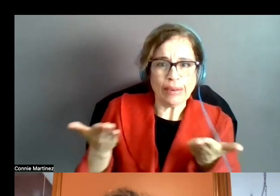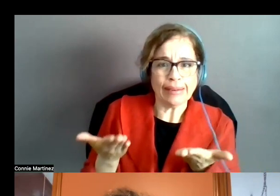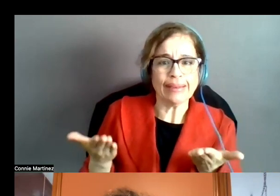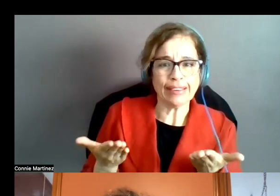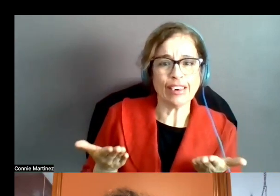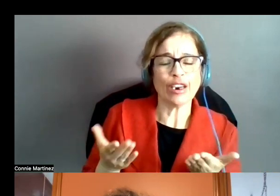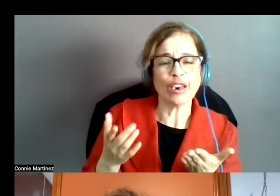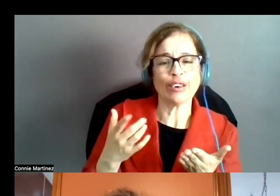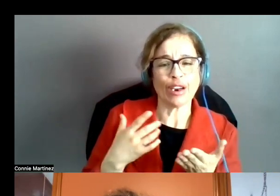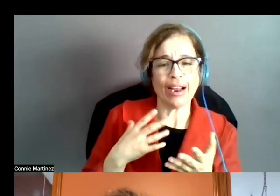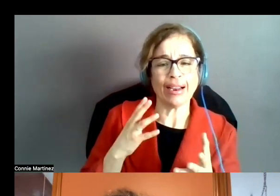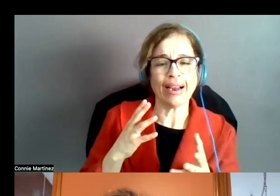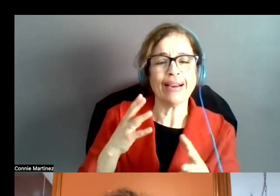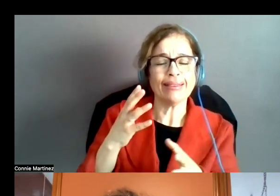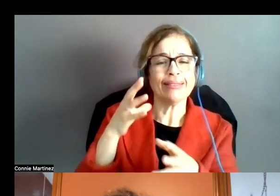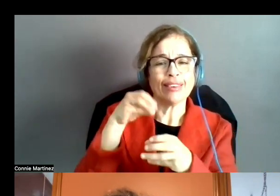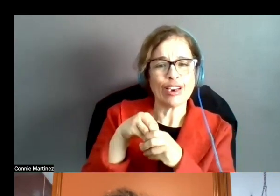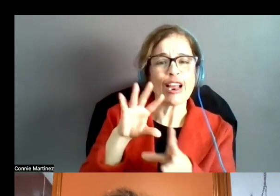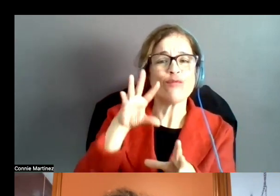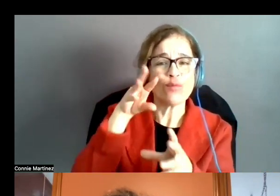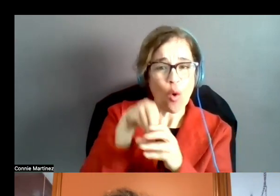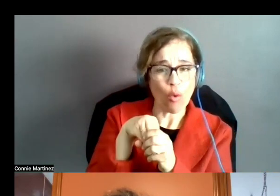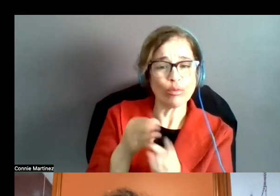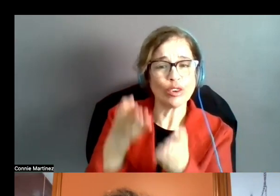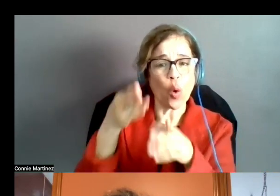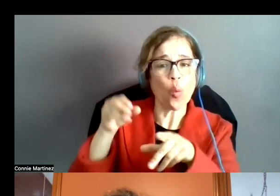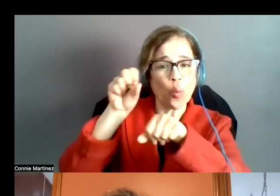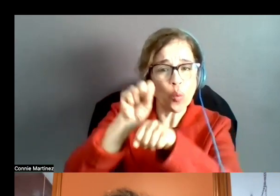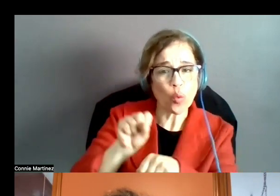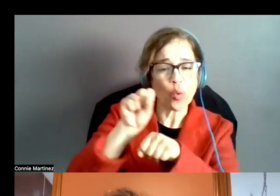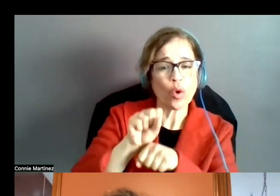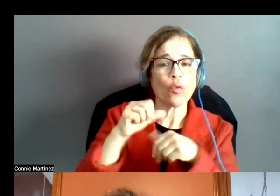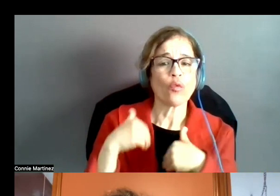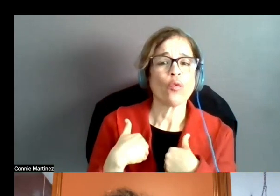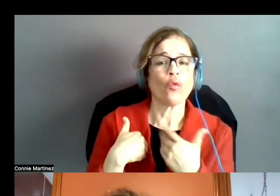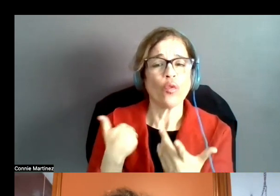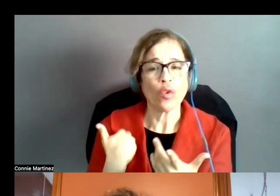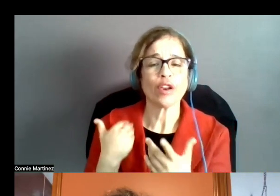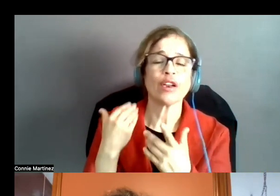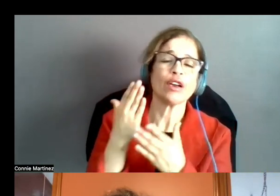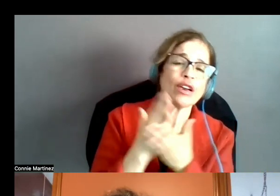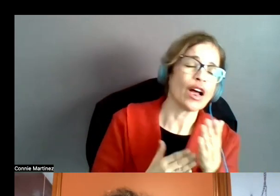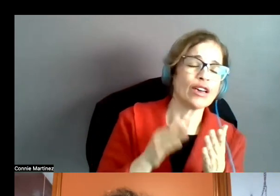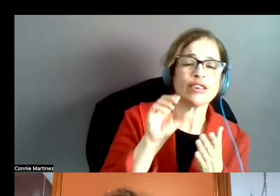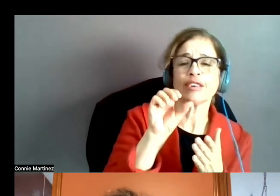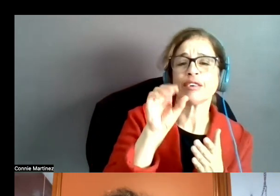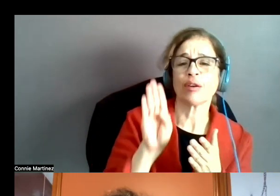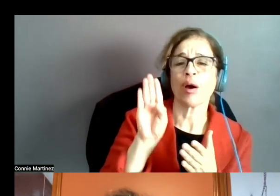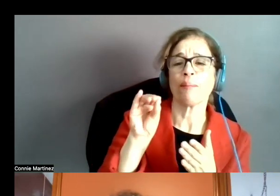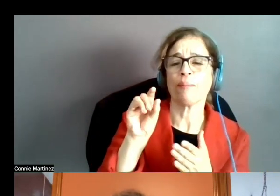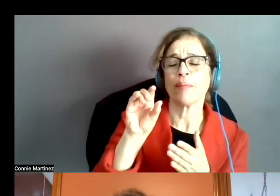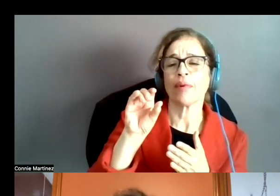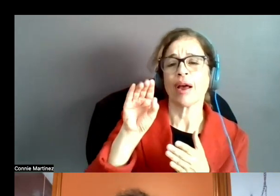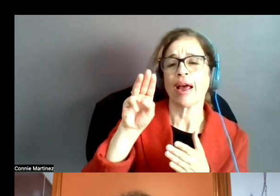so that's how I got involved working with the youth of Somerville, Boston area